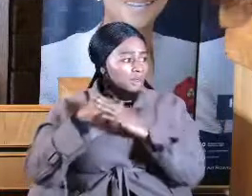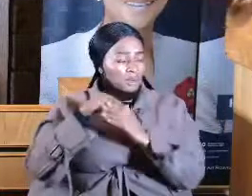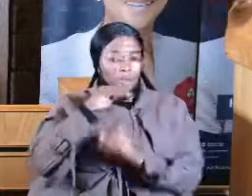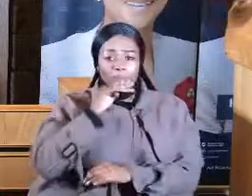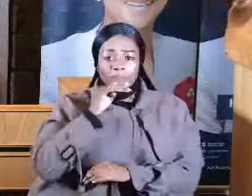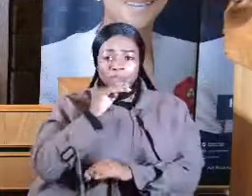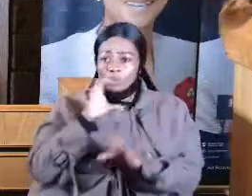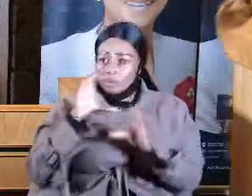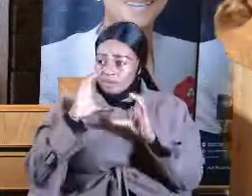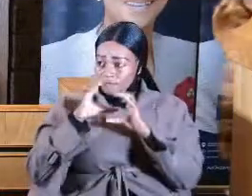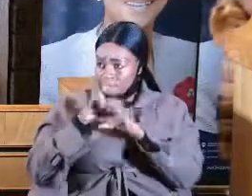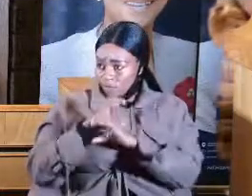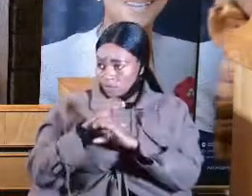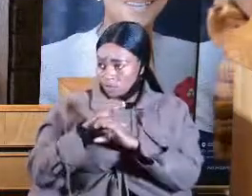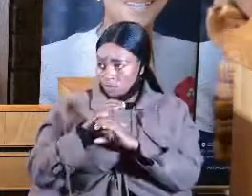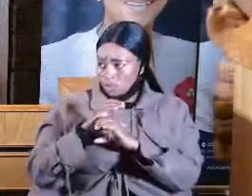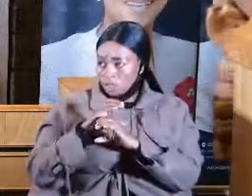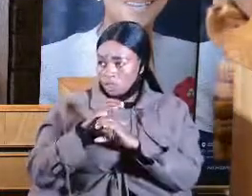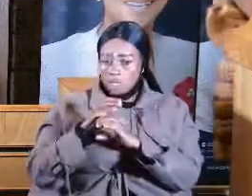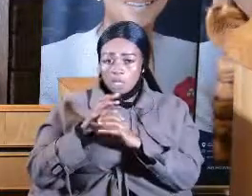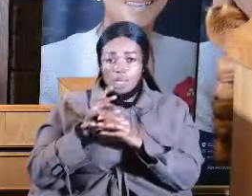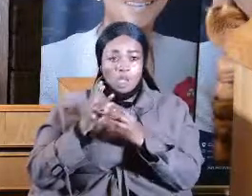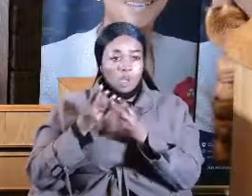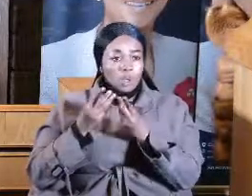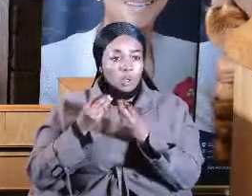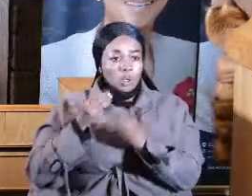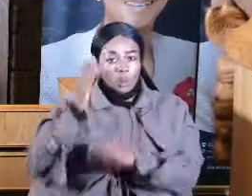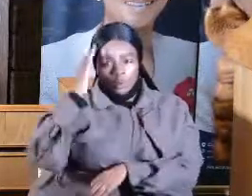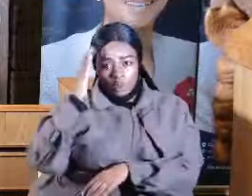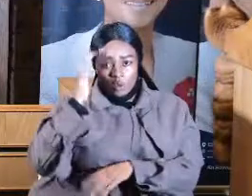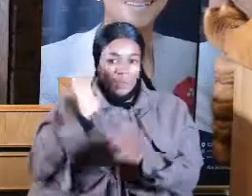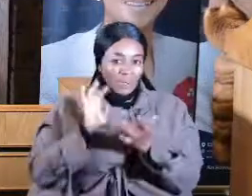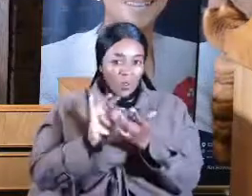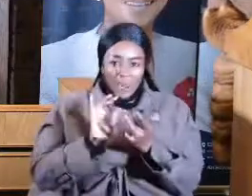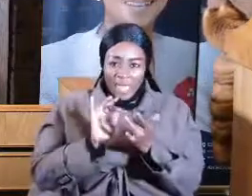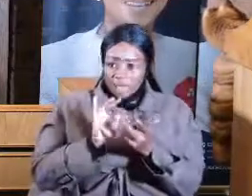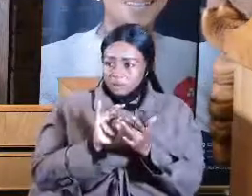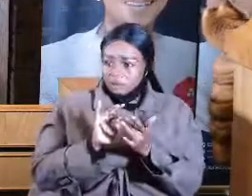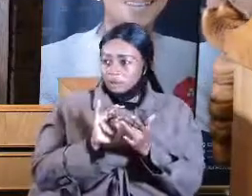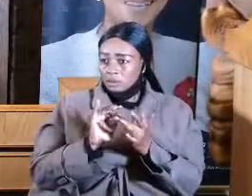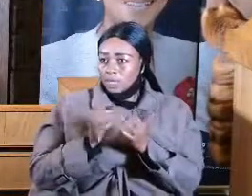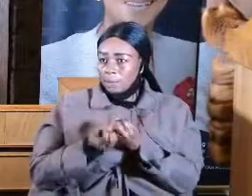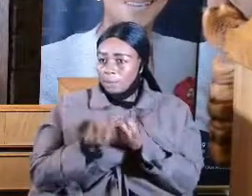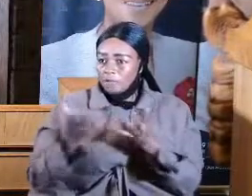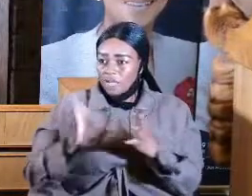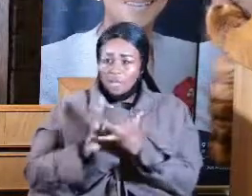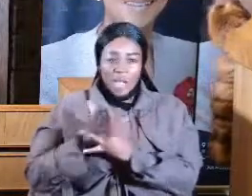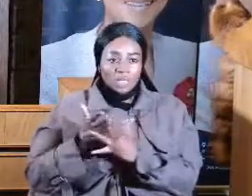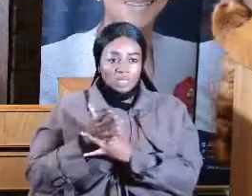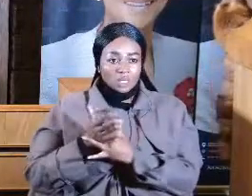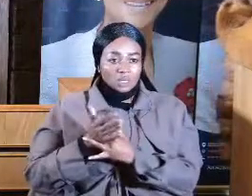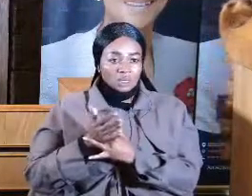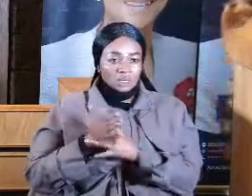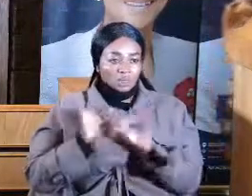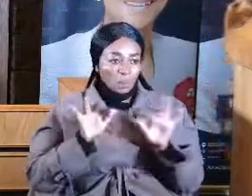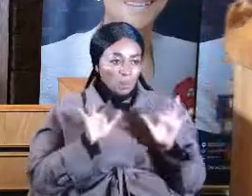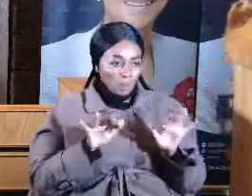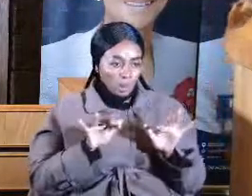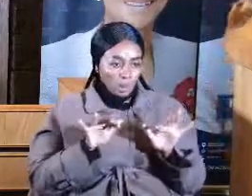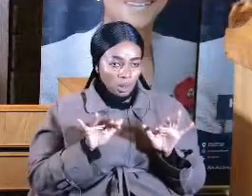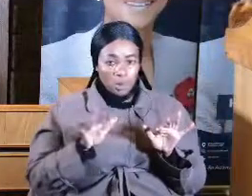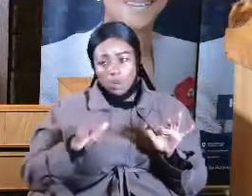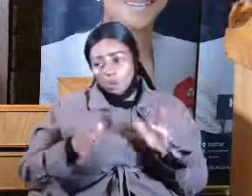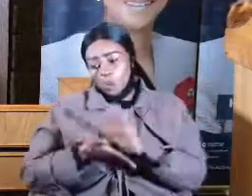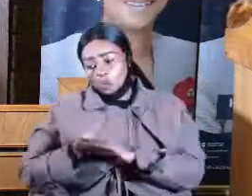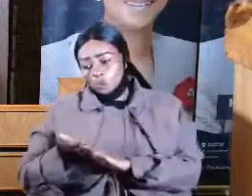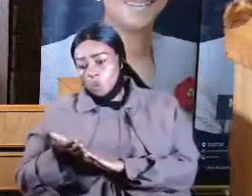on enabling the supply of goods. We know it connects and provide access to people. When we want to go to